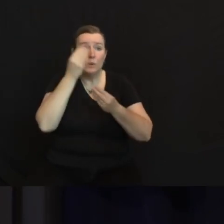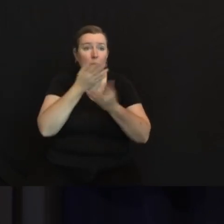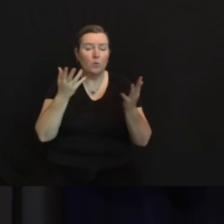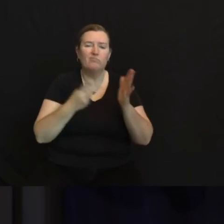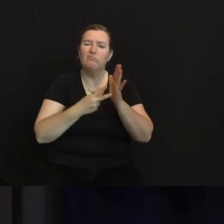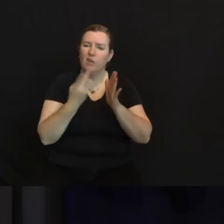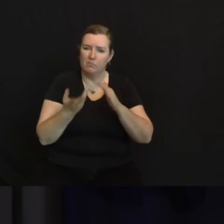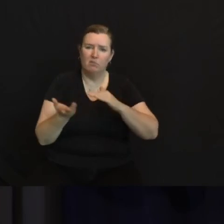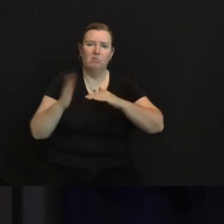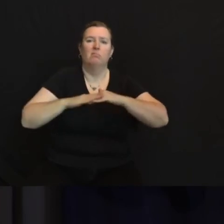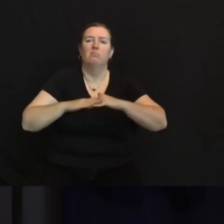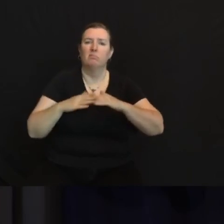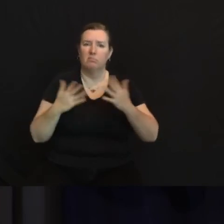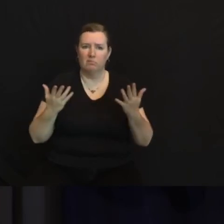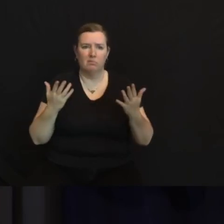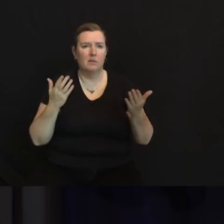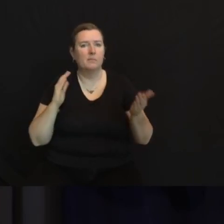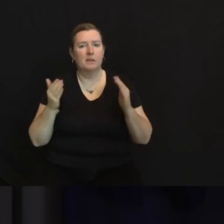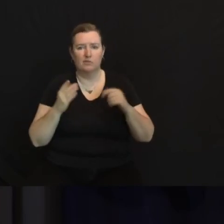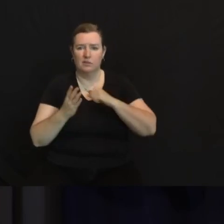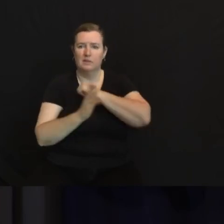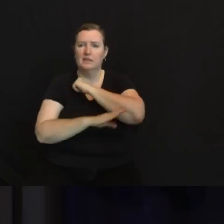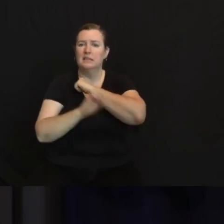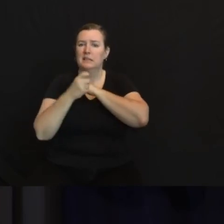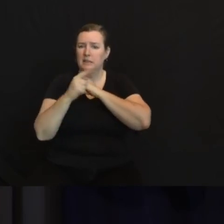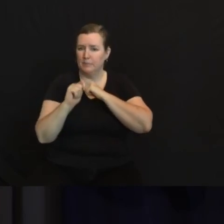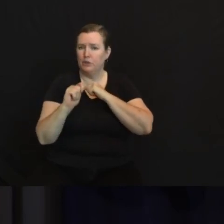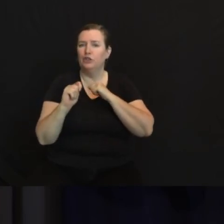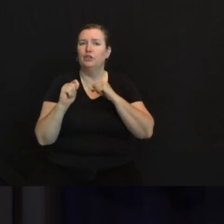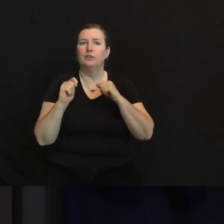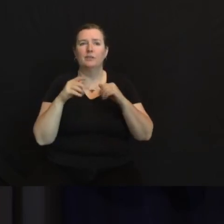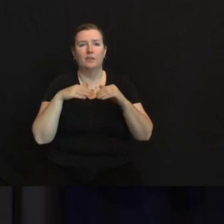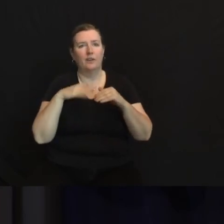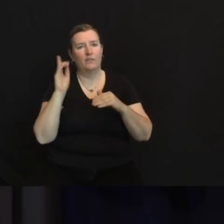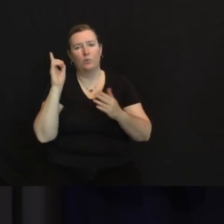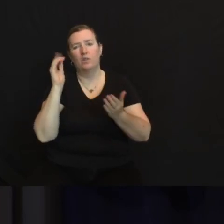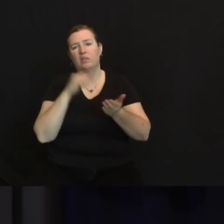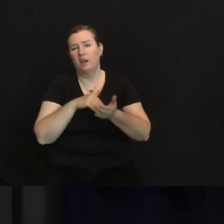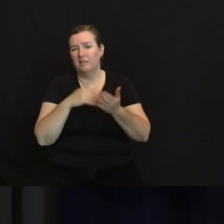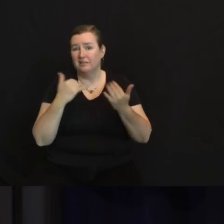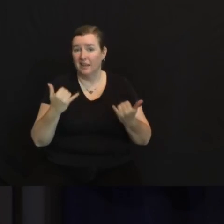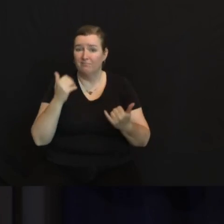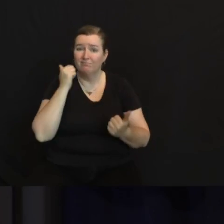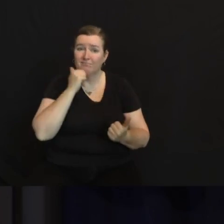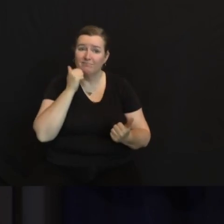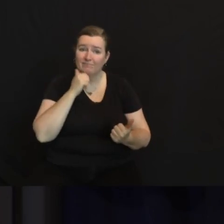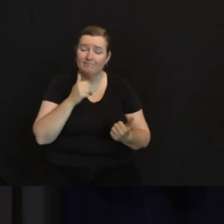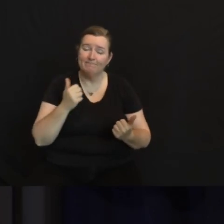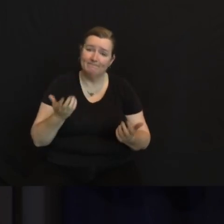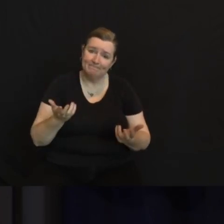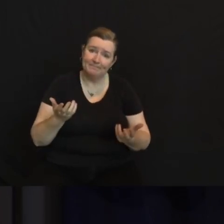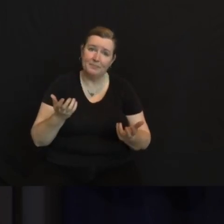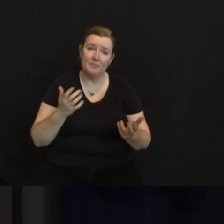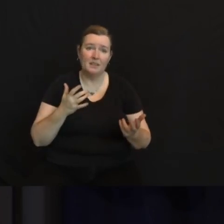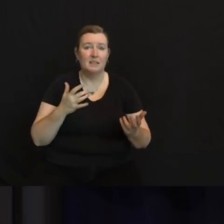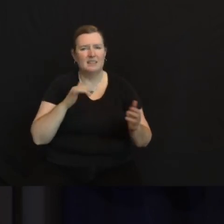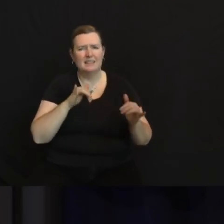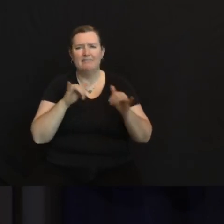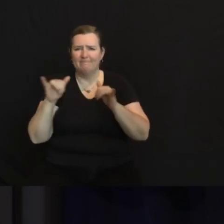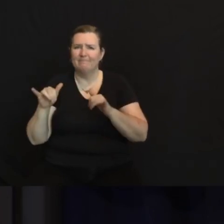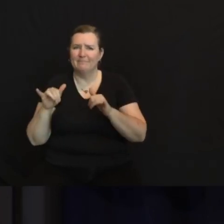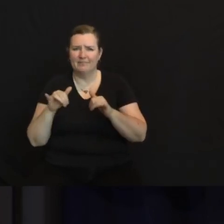last month, and we are now up on as high as 1,000 a day. This trend is similar to what the